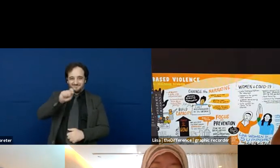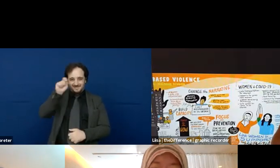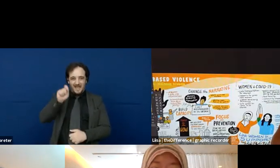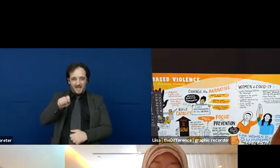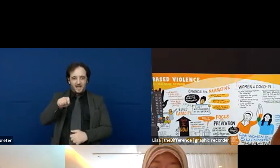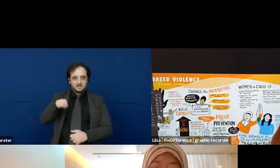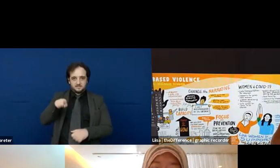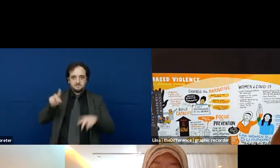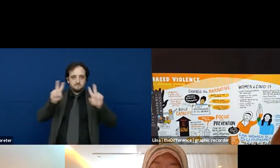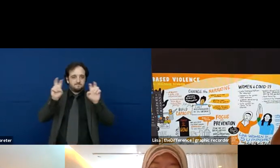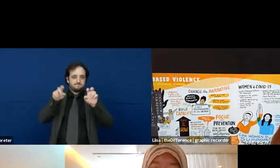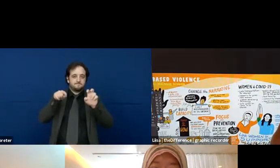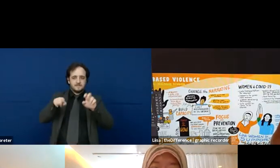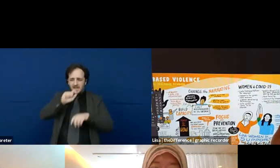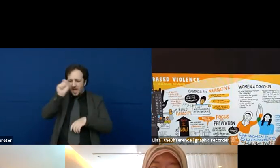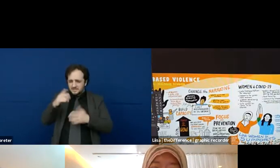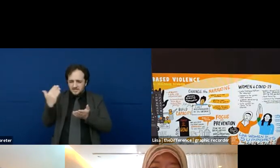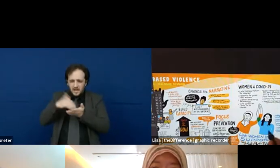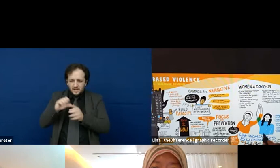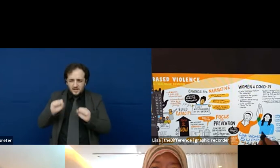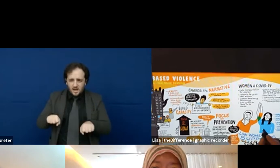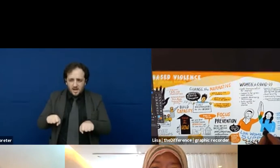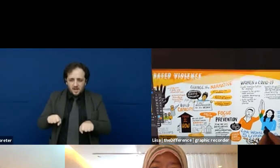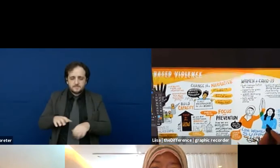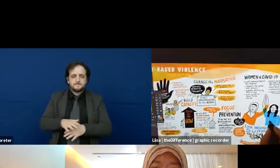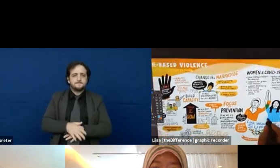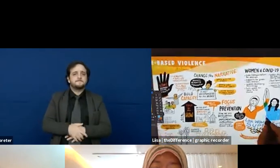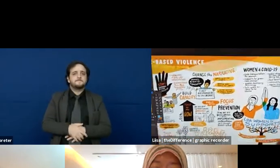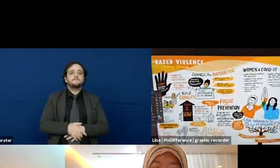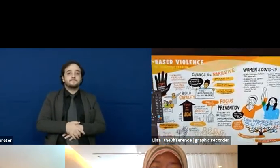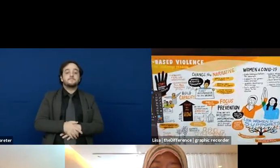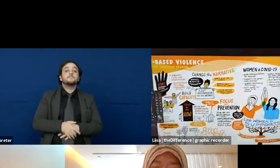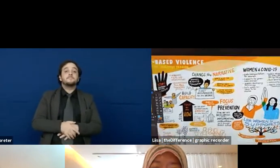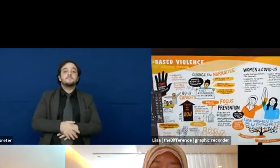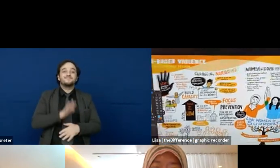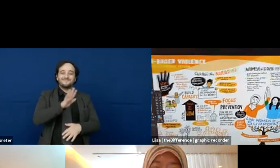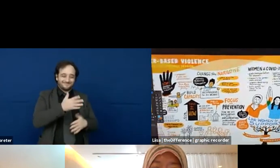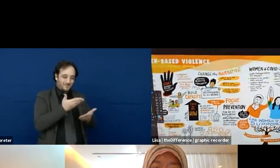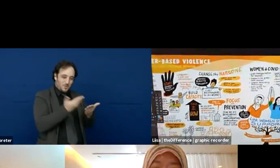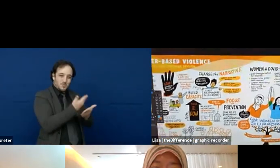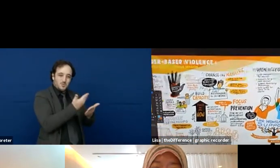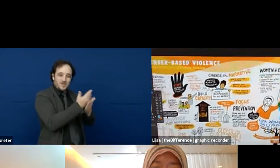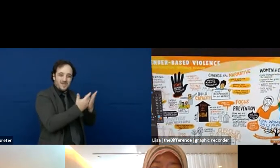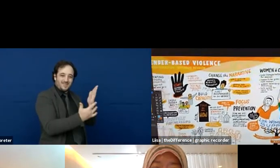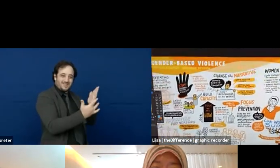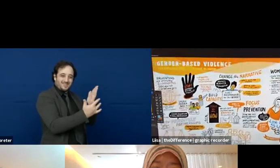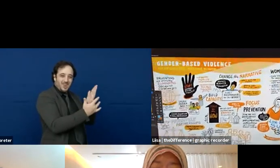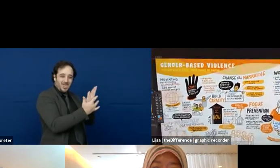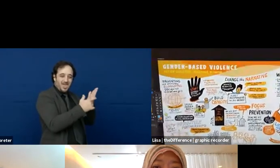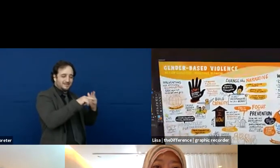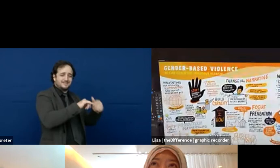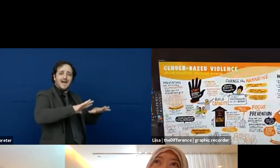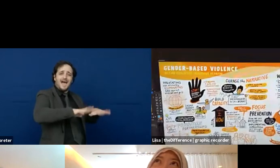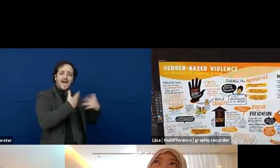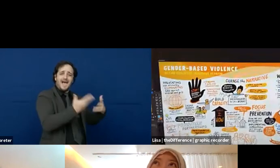social innovations into the strategies to address violence against women to leverage change?